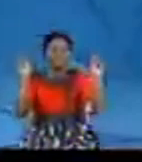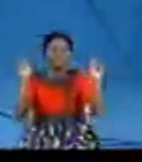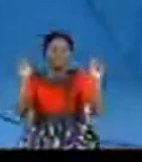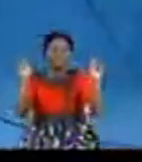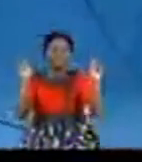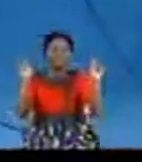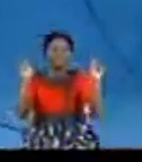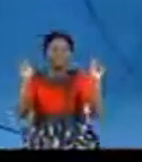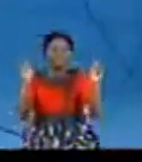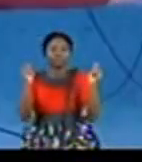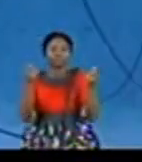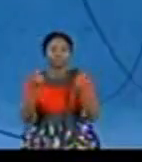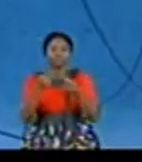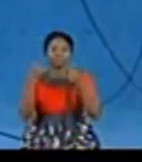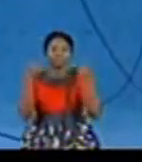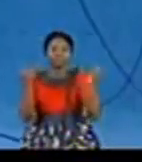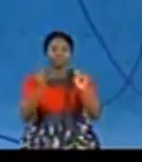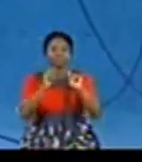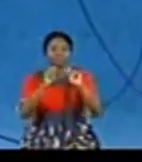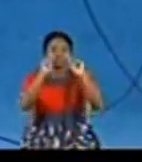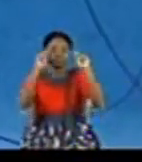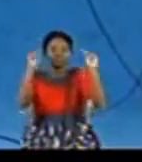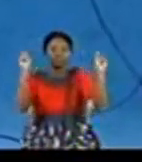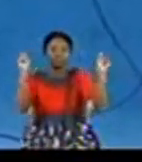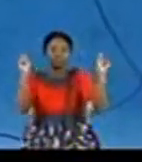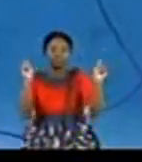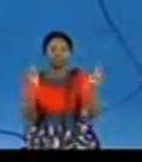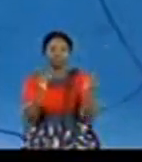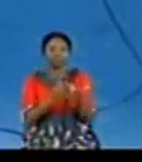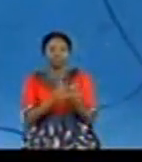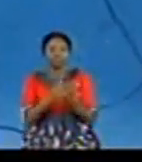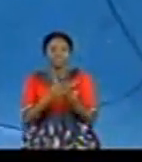Hallelujah prise the love with your hands